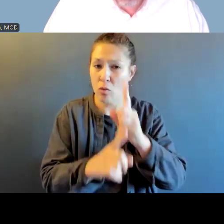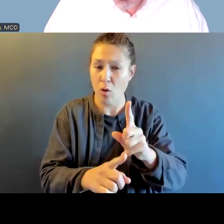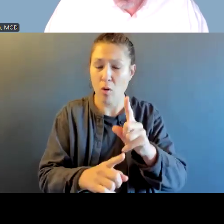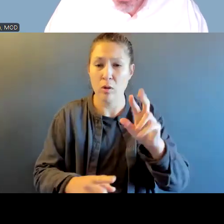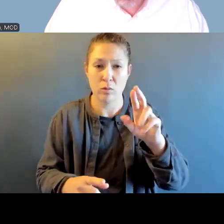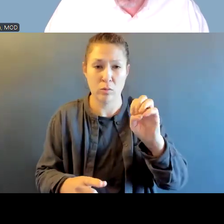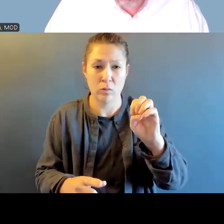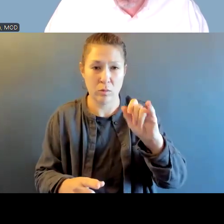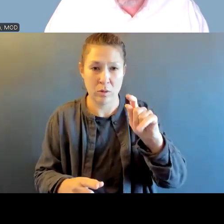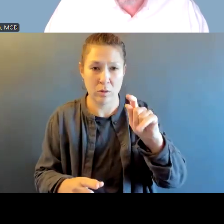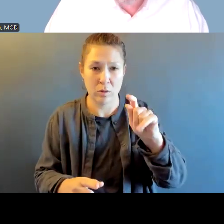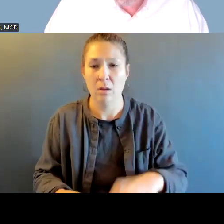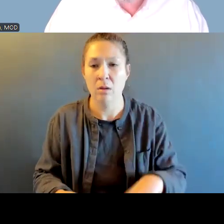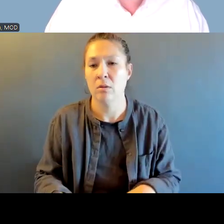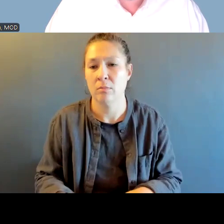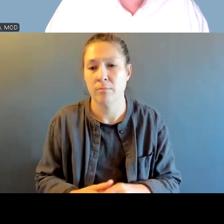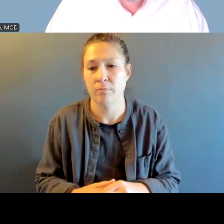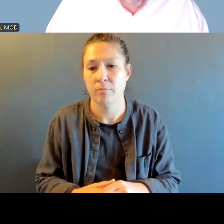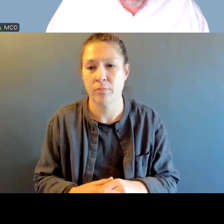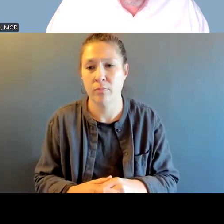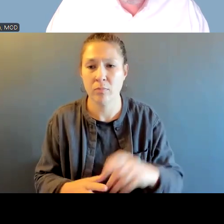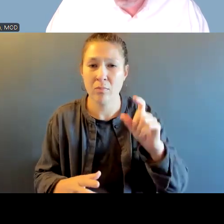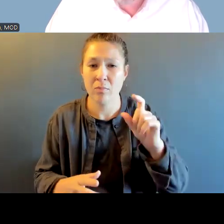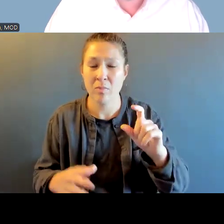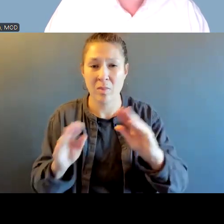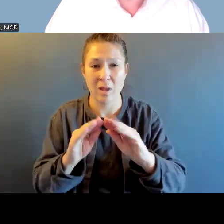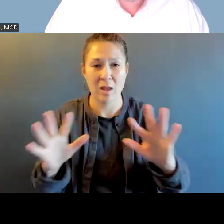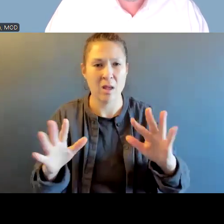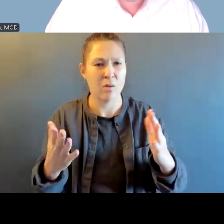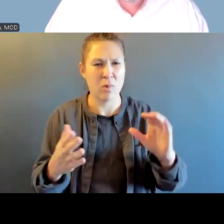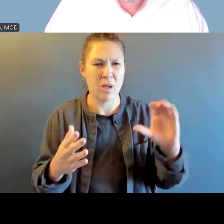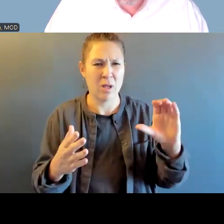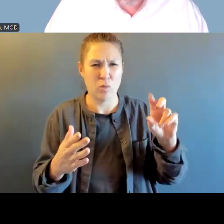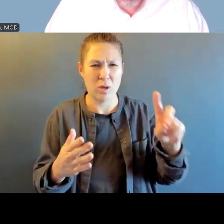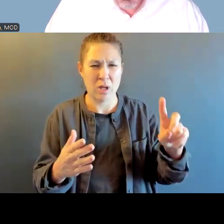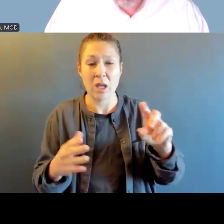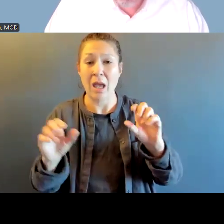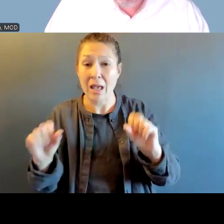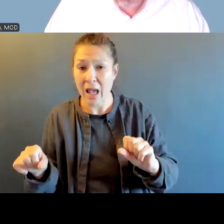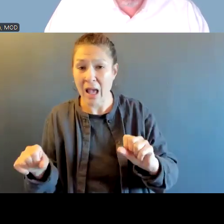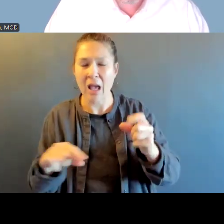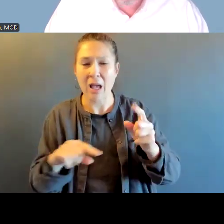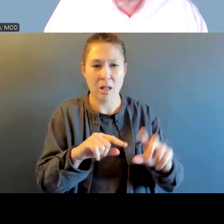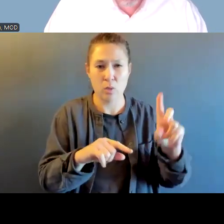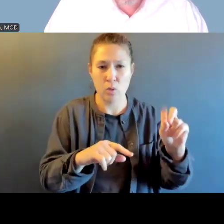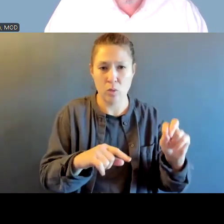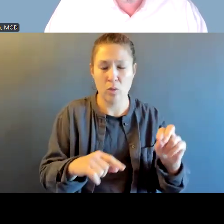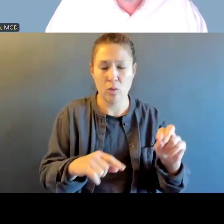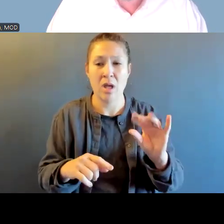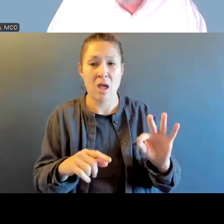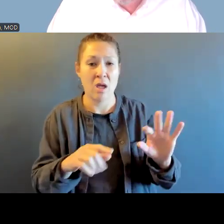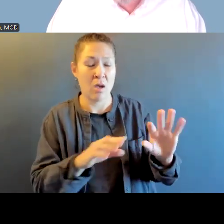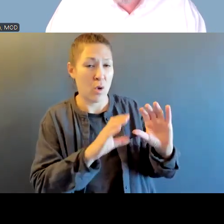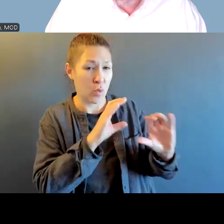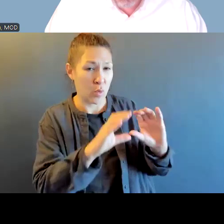And be explicit about what your Commission is available for or not available for. Clear communication helps manage expectations and ensure